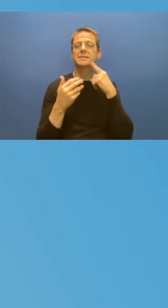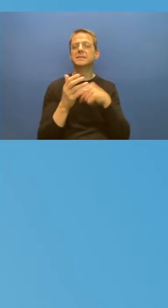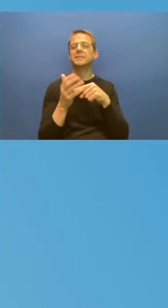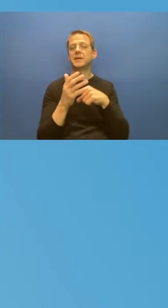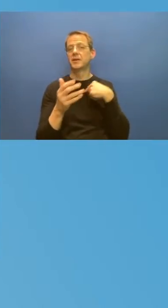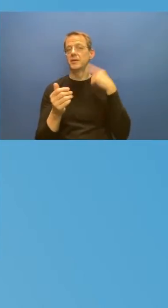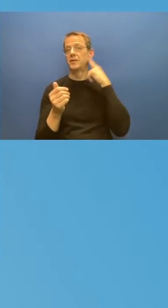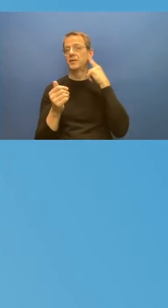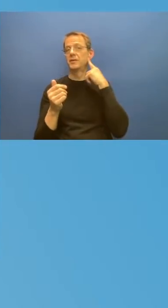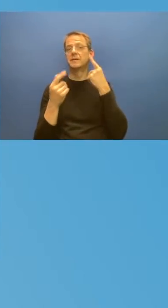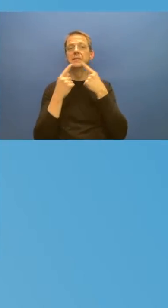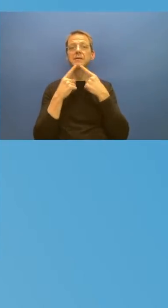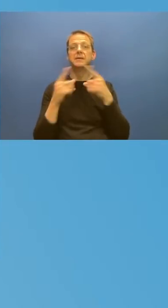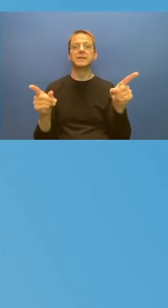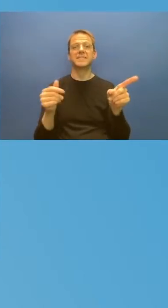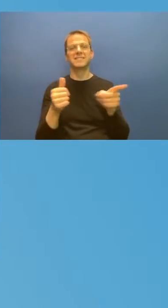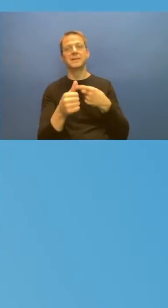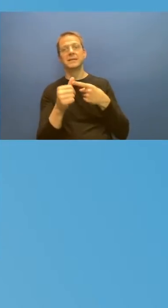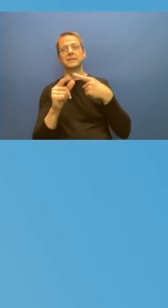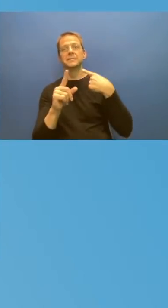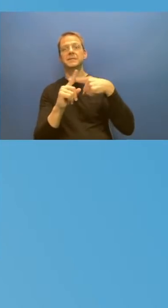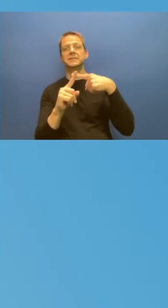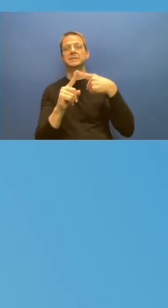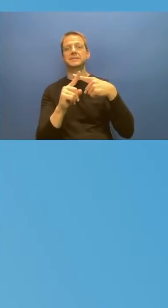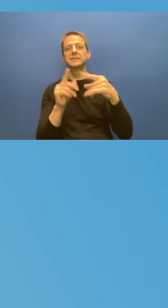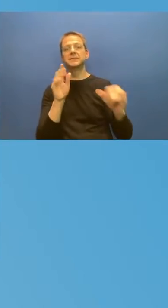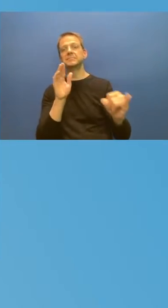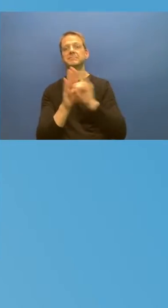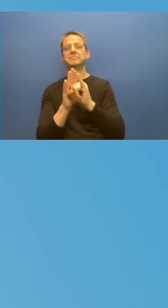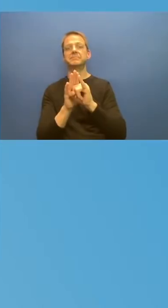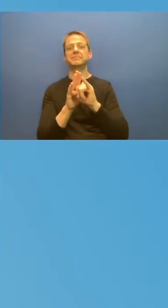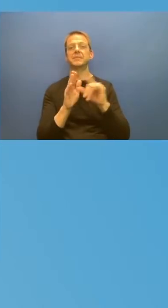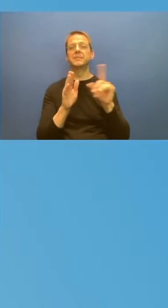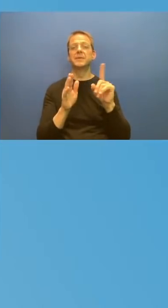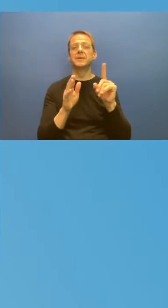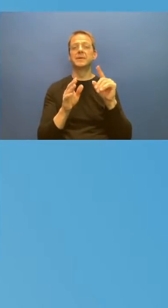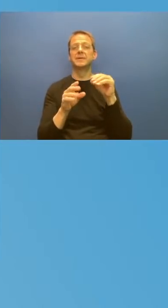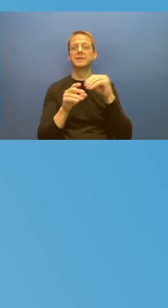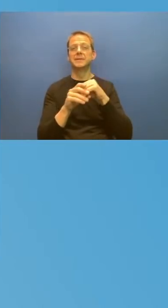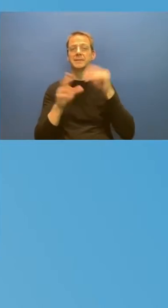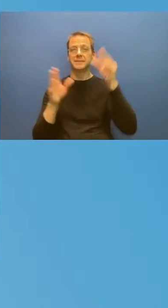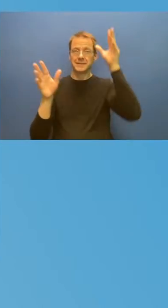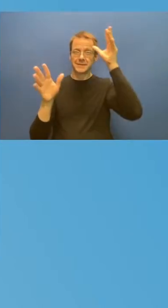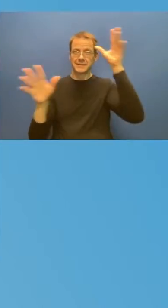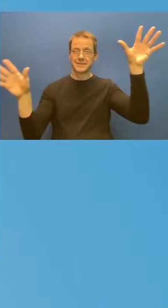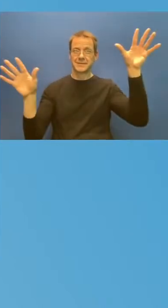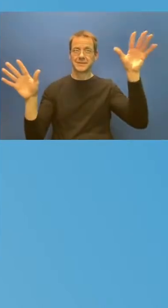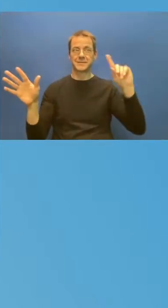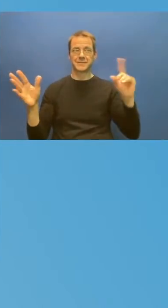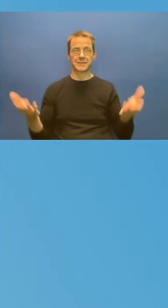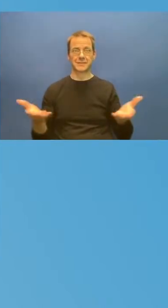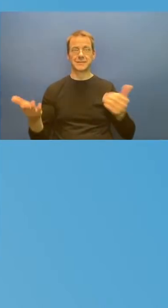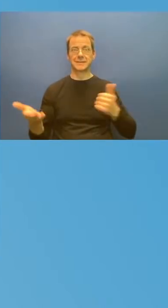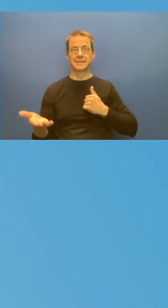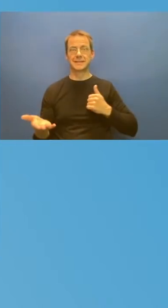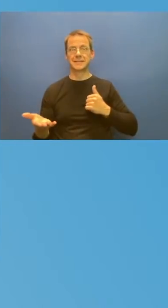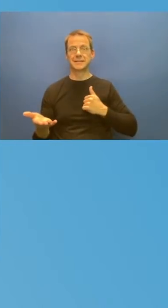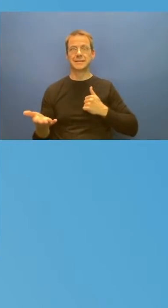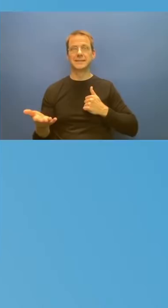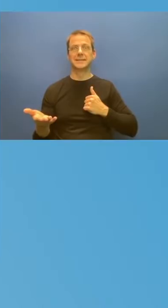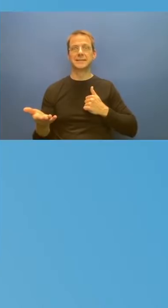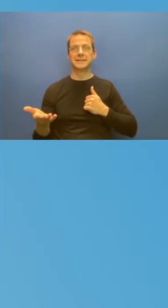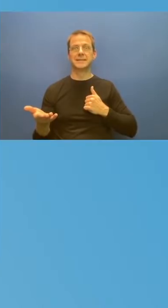deer in Canada, which we already knew was happening in the US. And certainly there are other animal species that we know are being infected. So, there are going to be